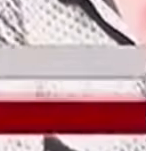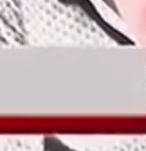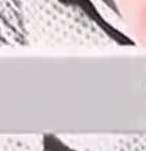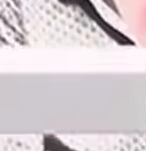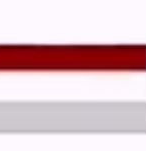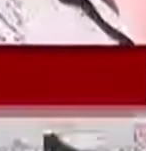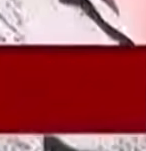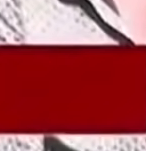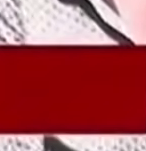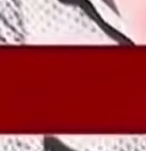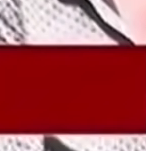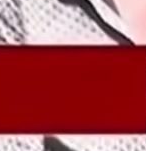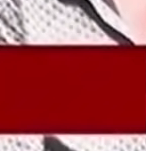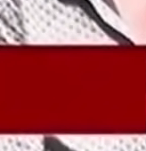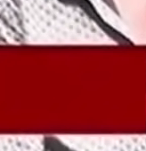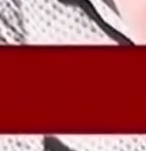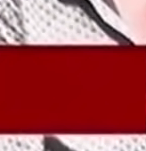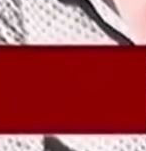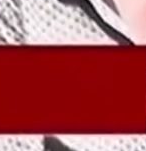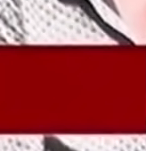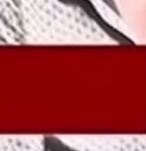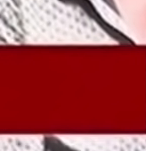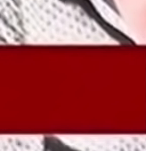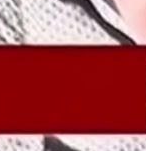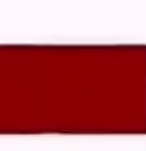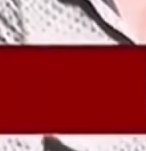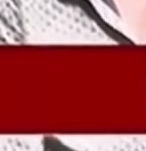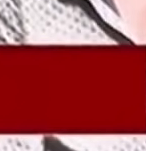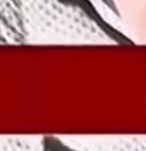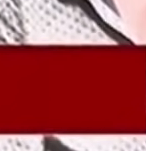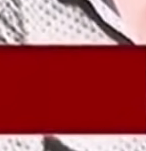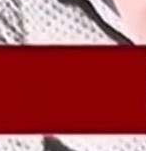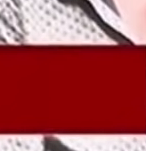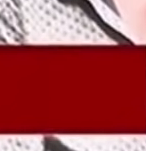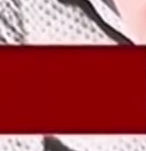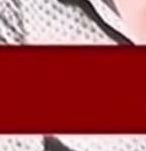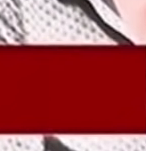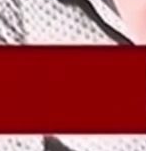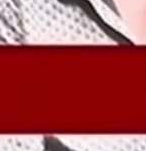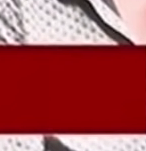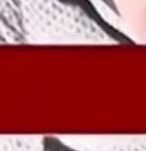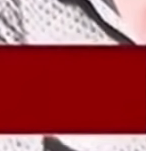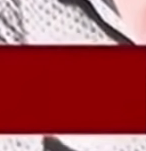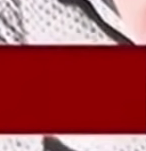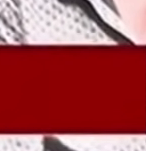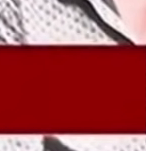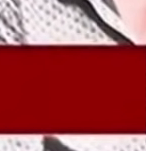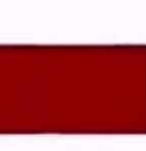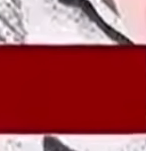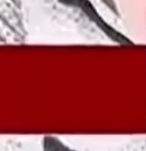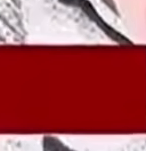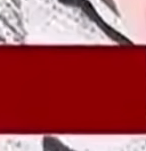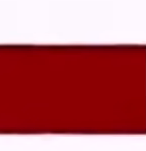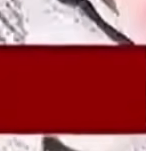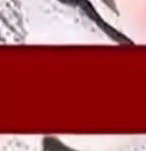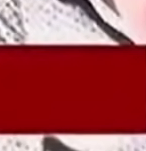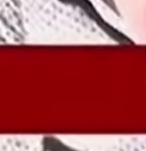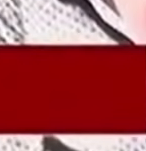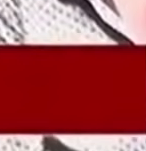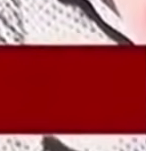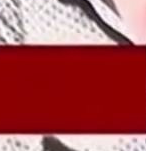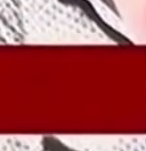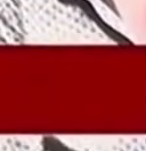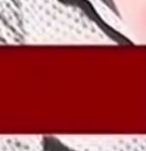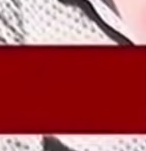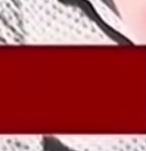If a large-scale rice mill owners are selling paddy for a high price, the government must control that. There is no argument in that. But what has happened